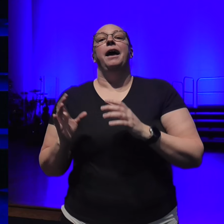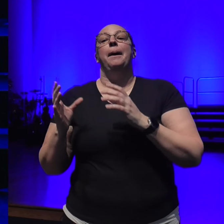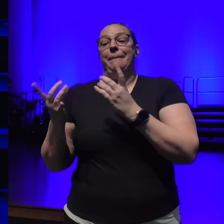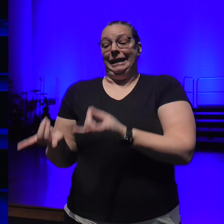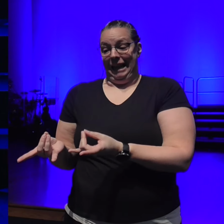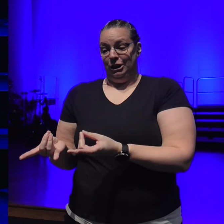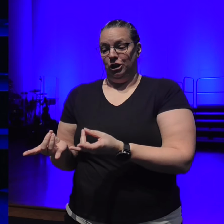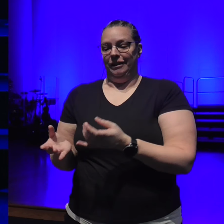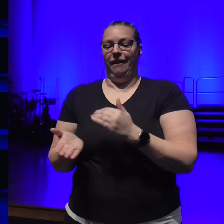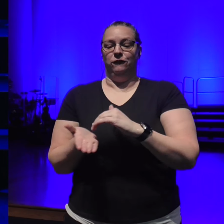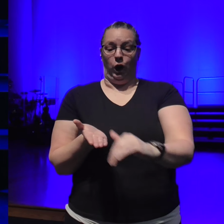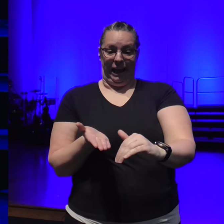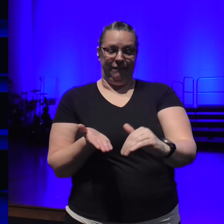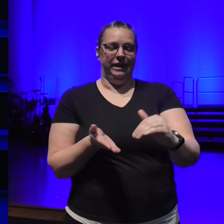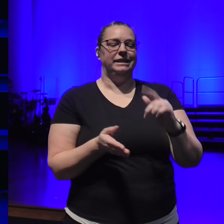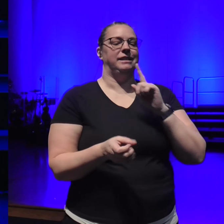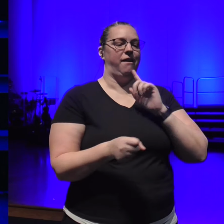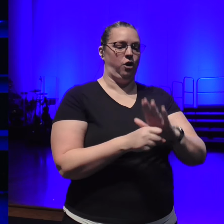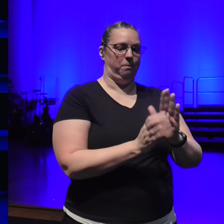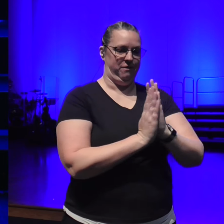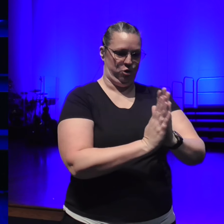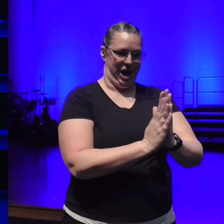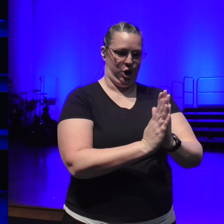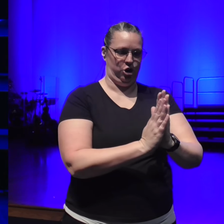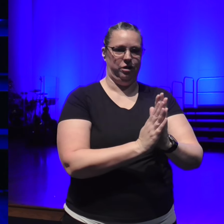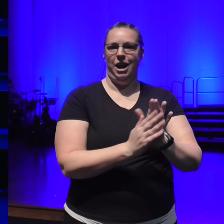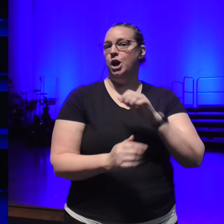Meditation, forgiveness, affirmative prayer.